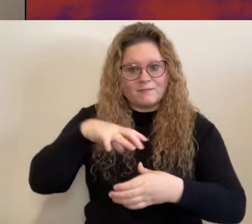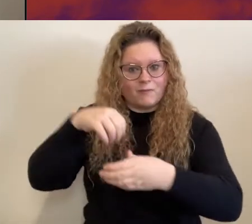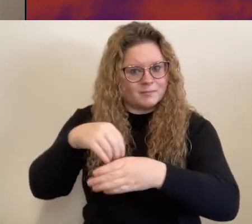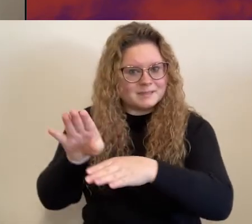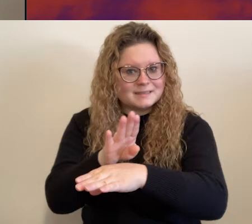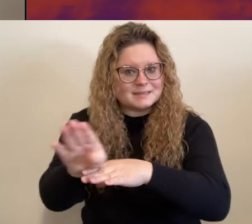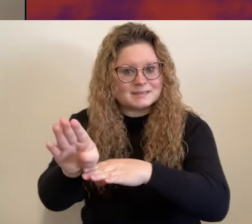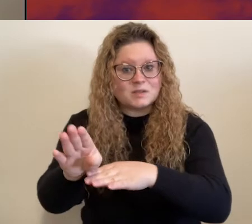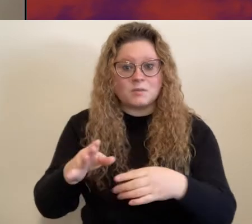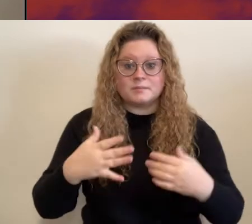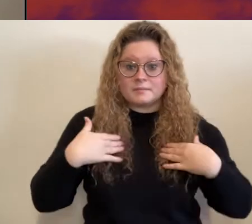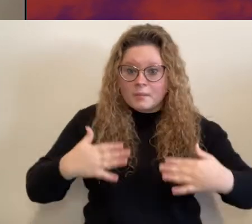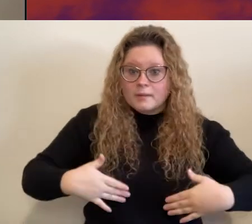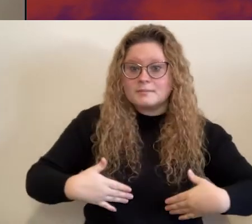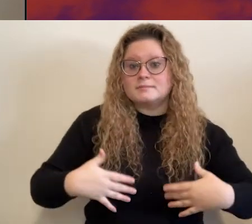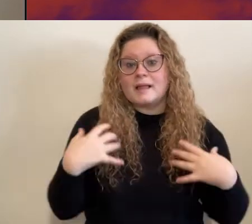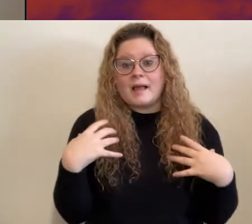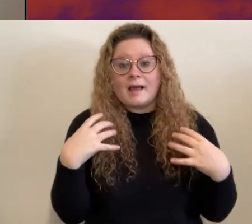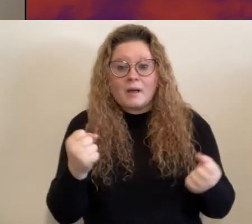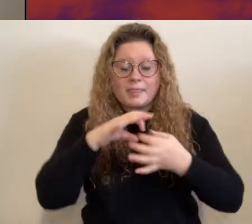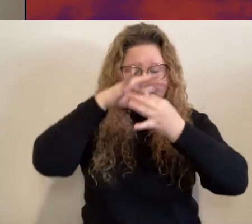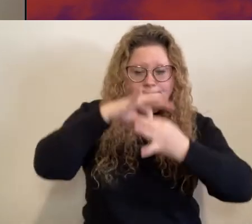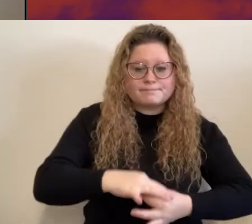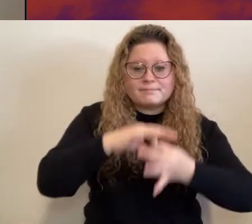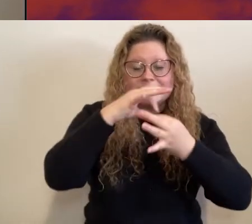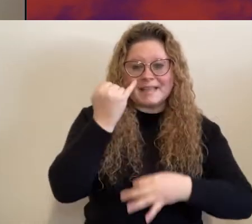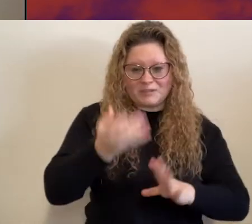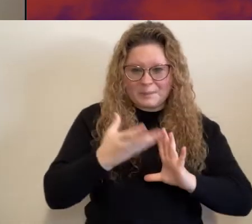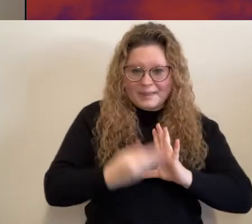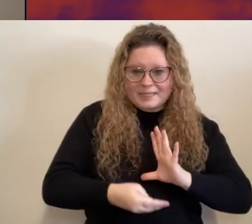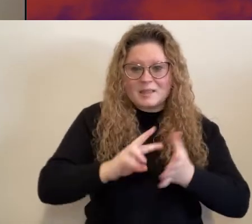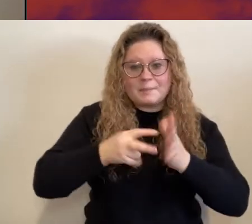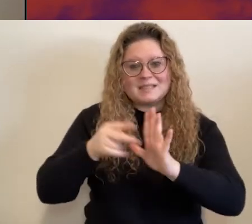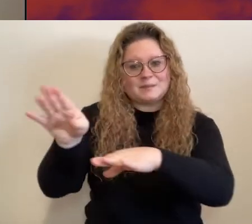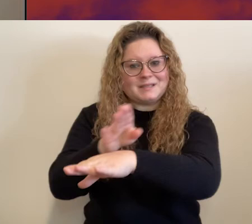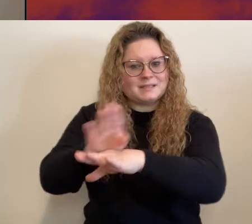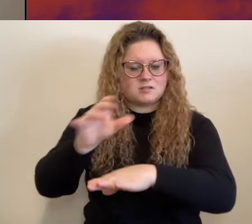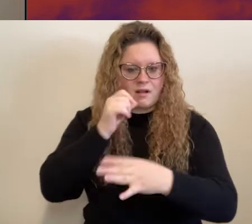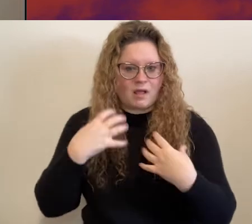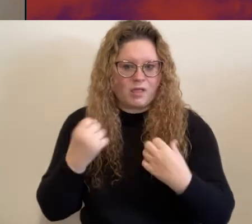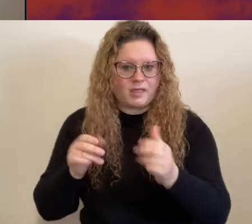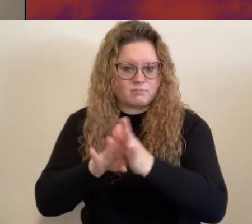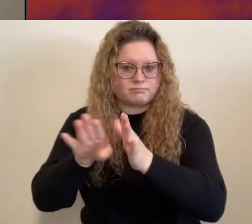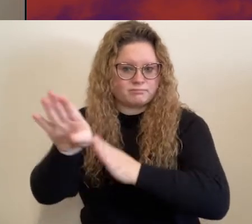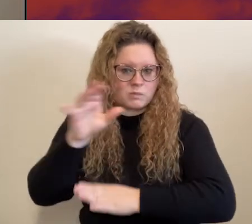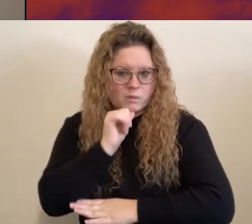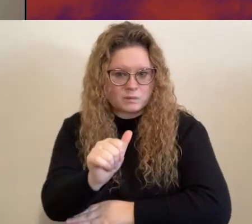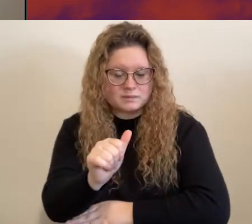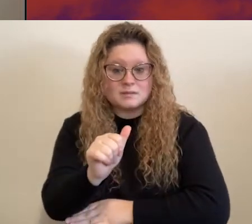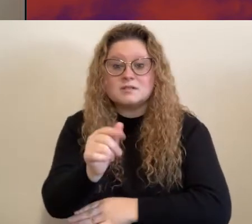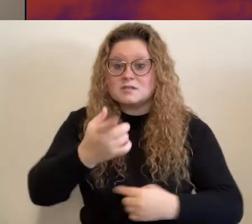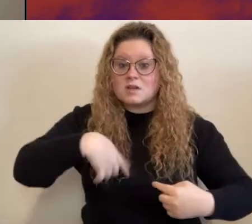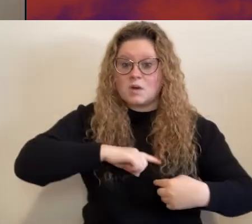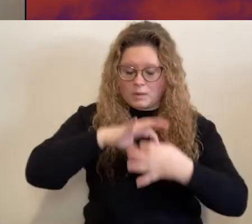in the body and the being isn't there, then the health is not in the business. So we work with the nervous systems of the people